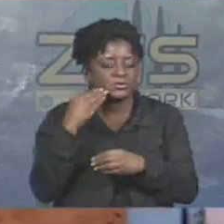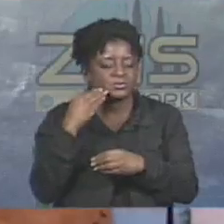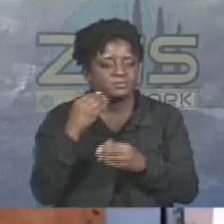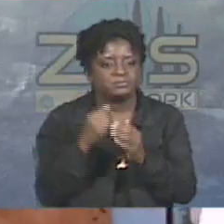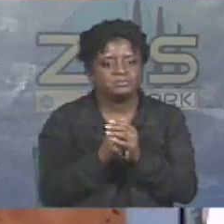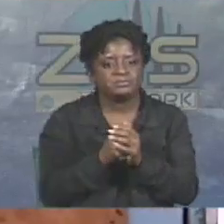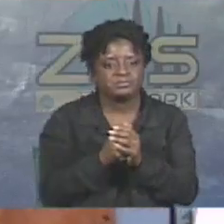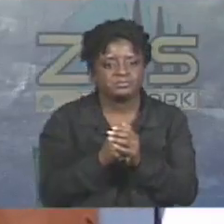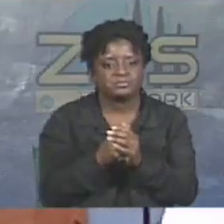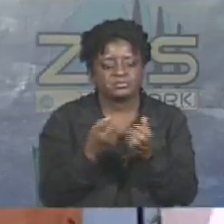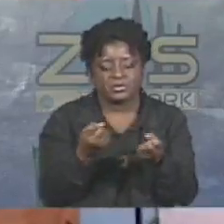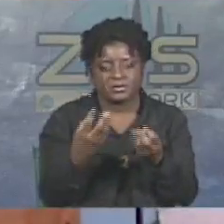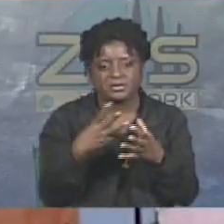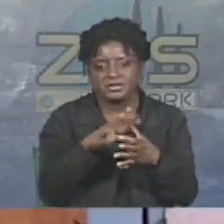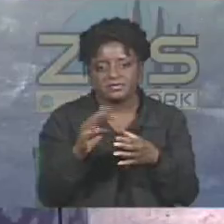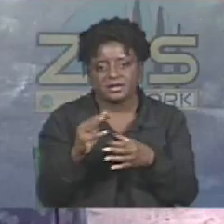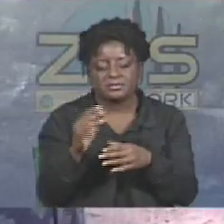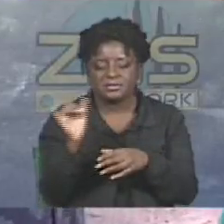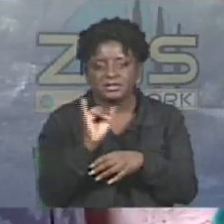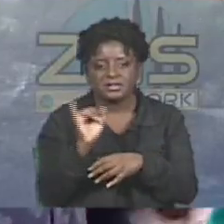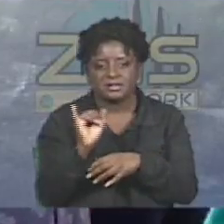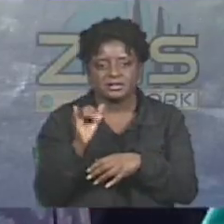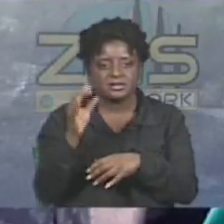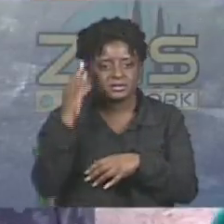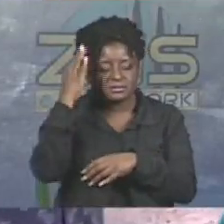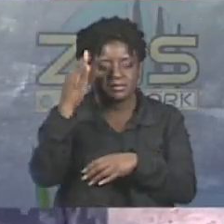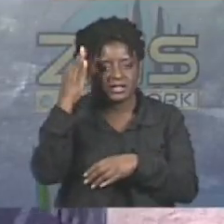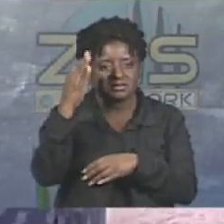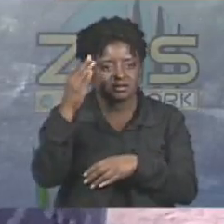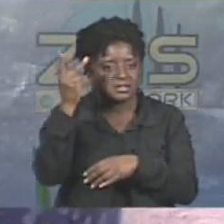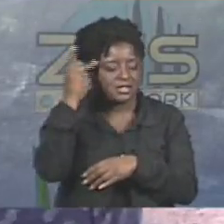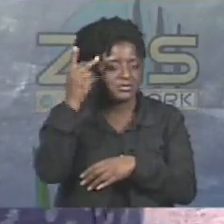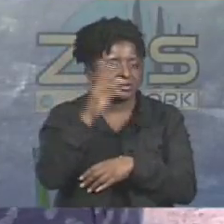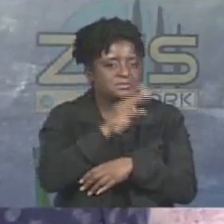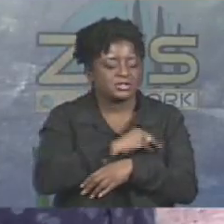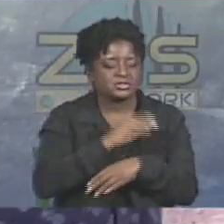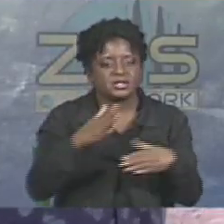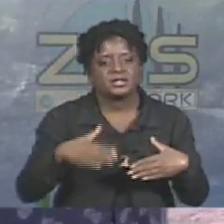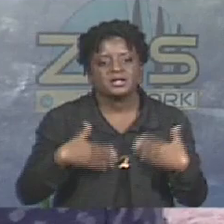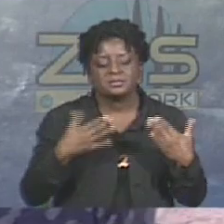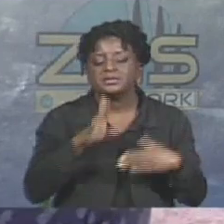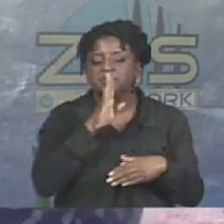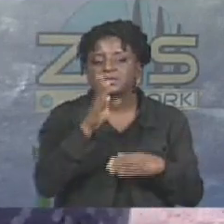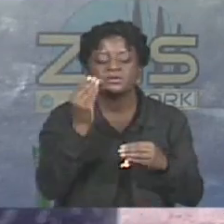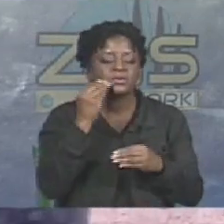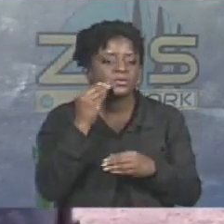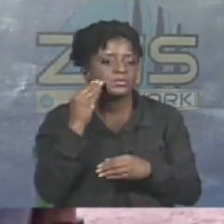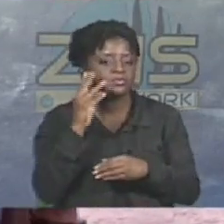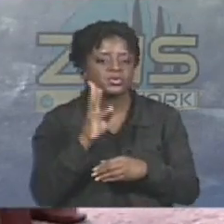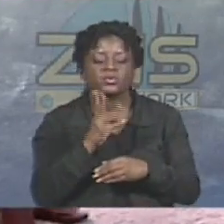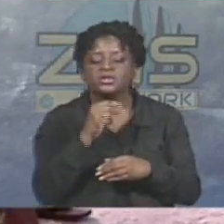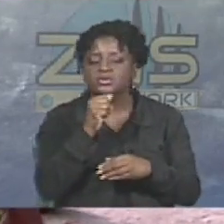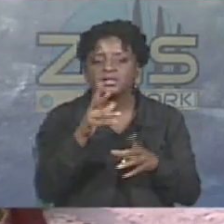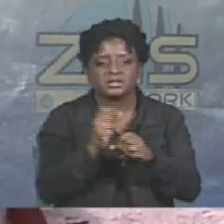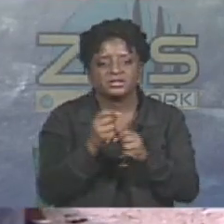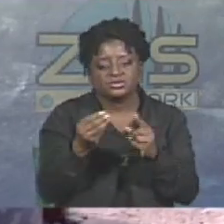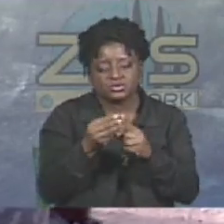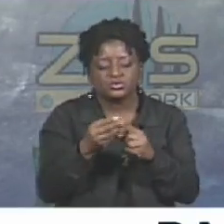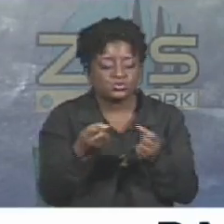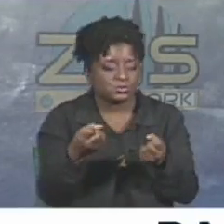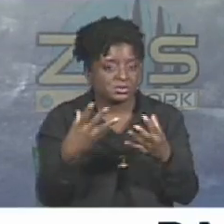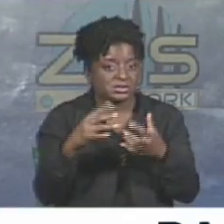Providence. Many of them, like Pastor KENDRICK Major, are just happy to be home. The thing about it, we didn't sustain too much damage here in